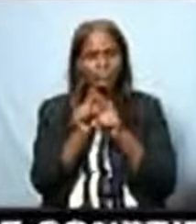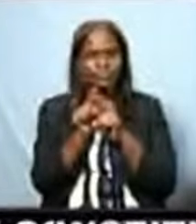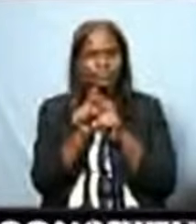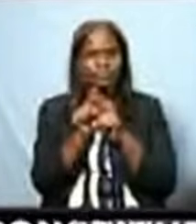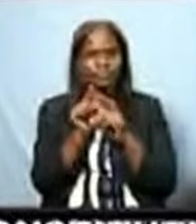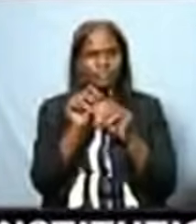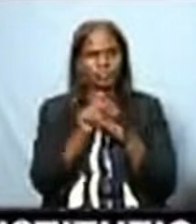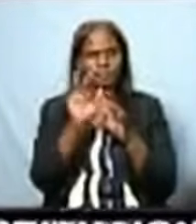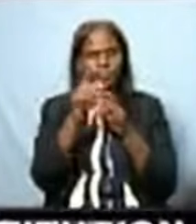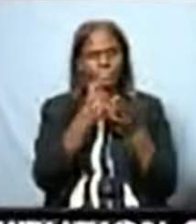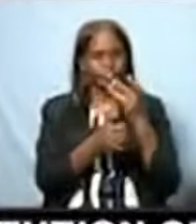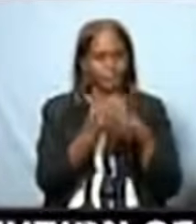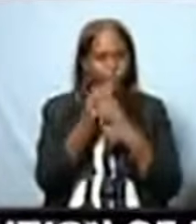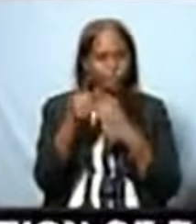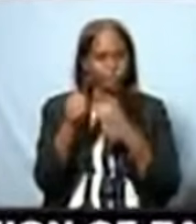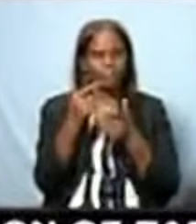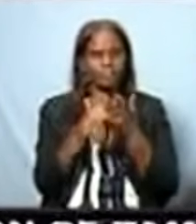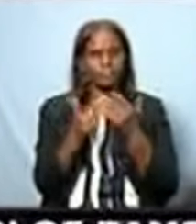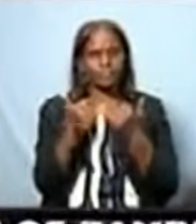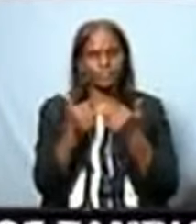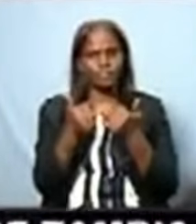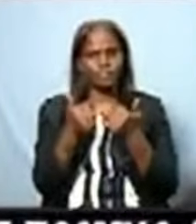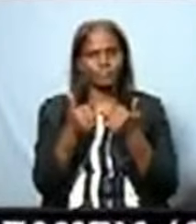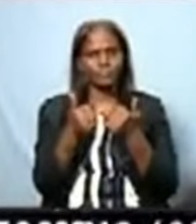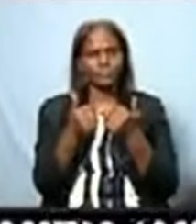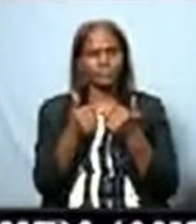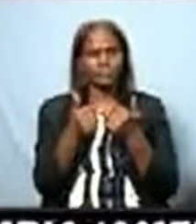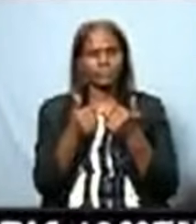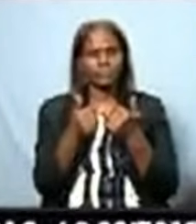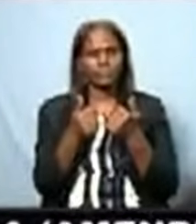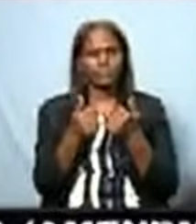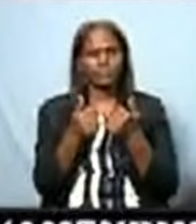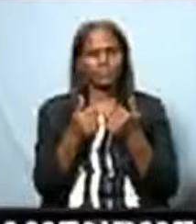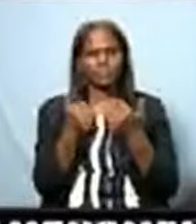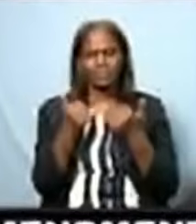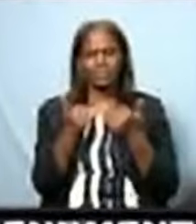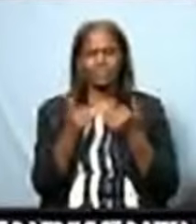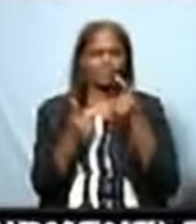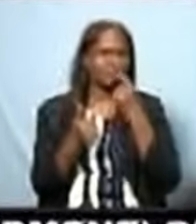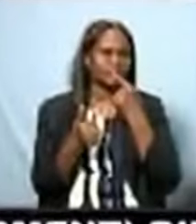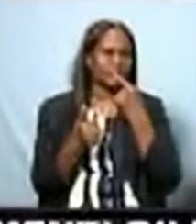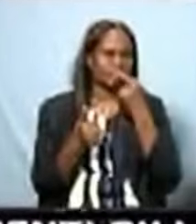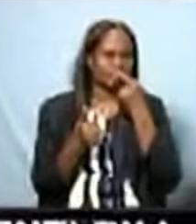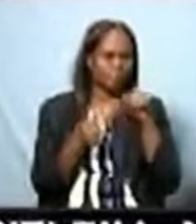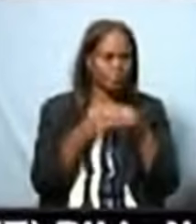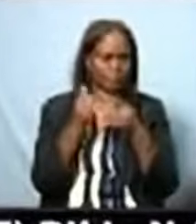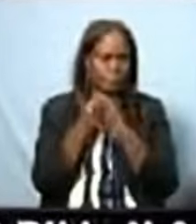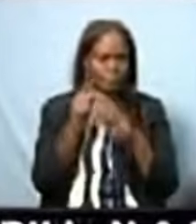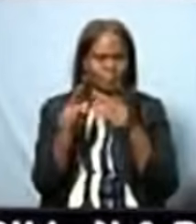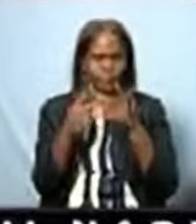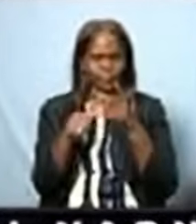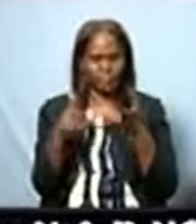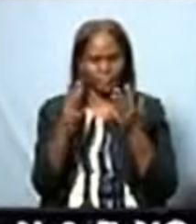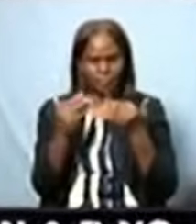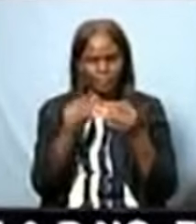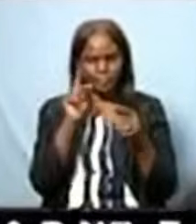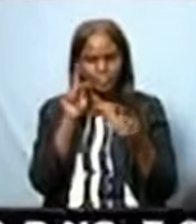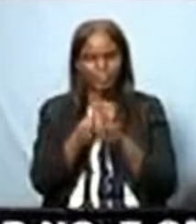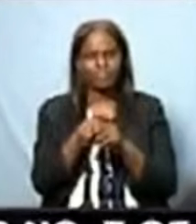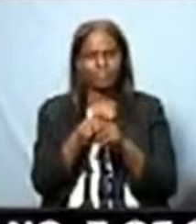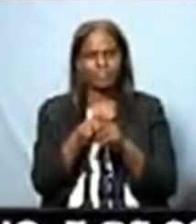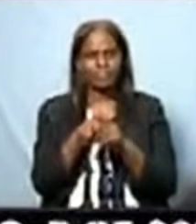part of the consultation is bringing the views of the people of Chilubi? Now he is saying this whole process that has allowed him to